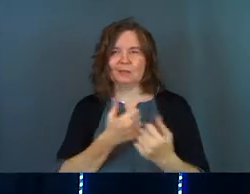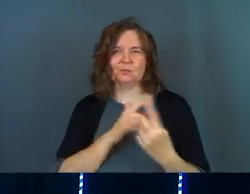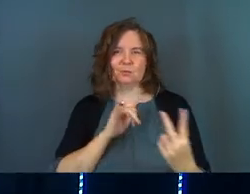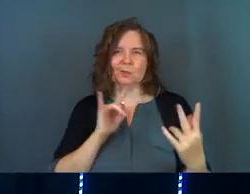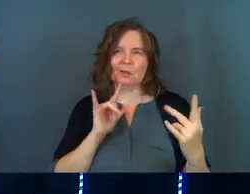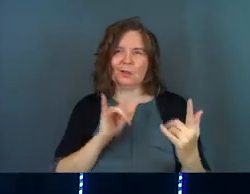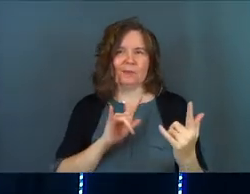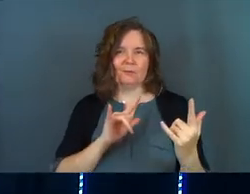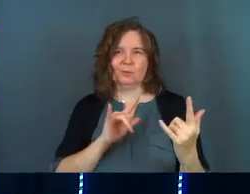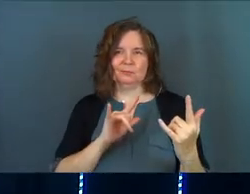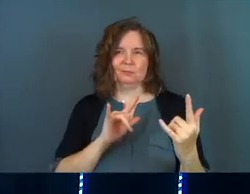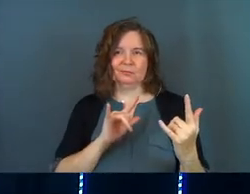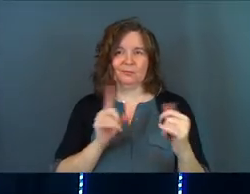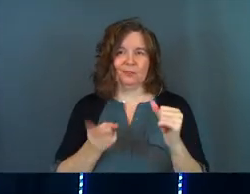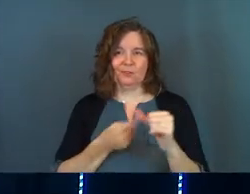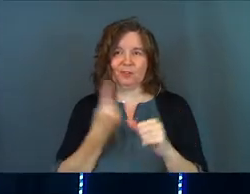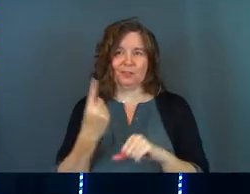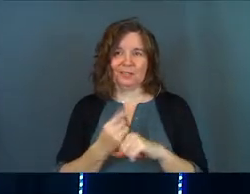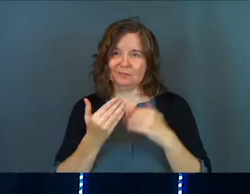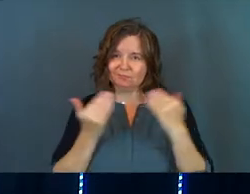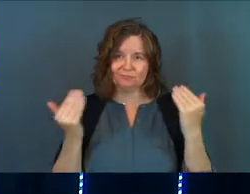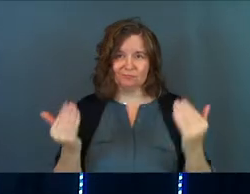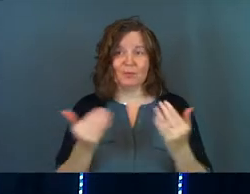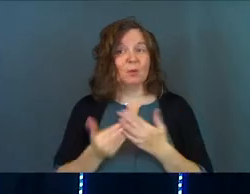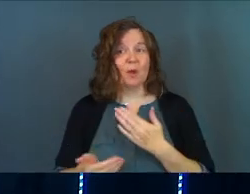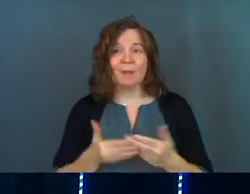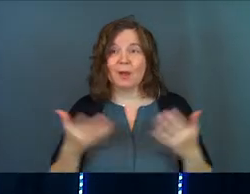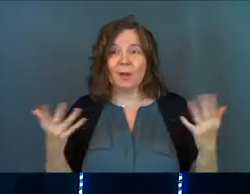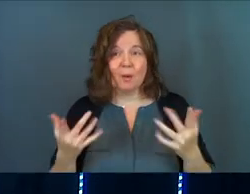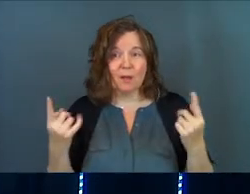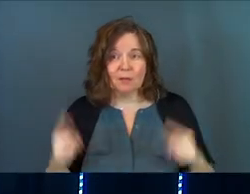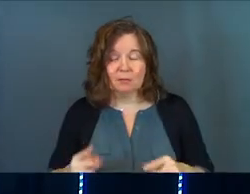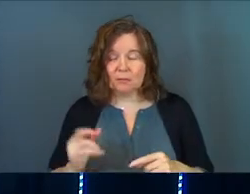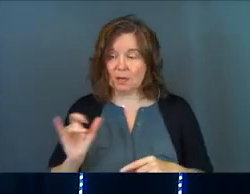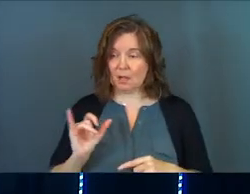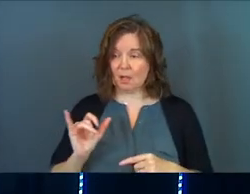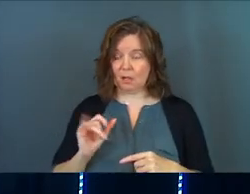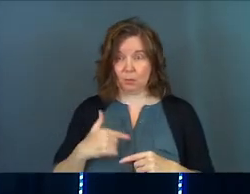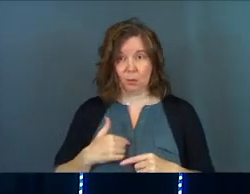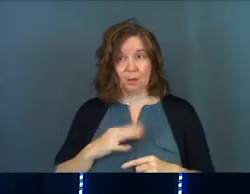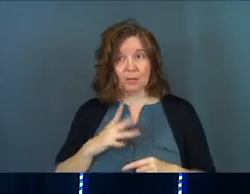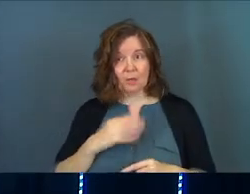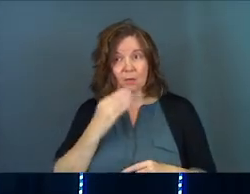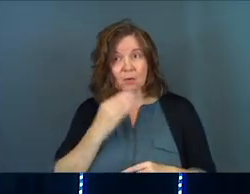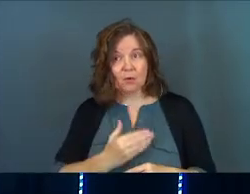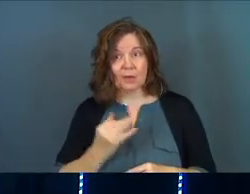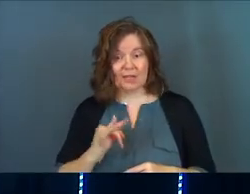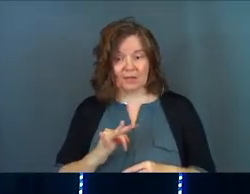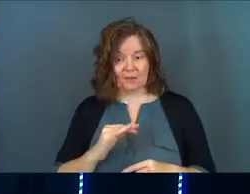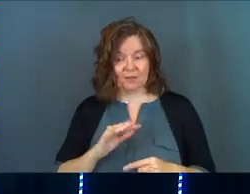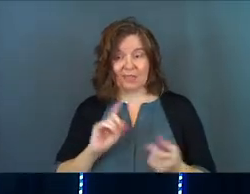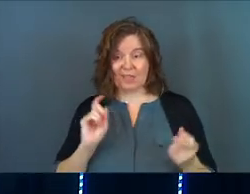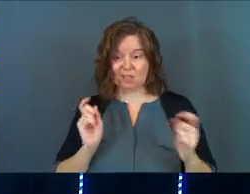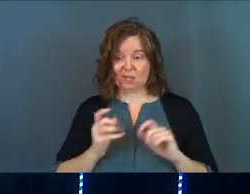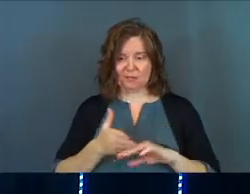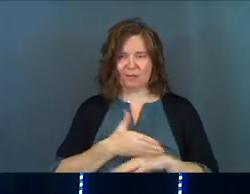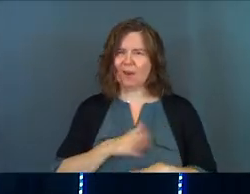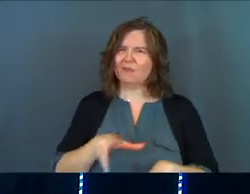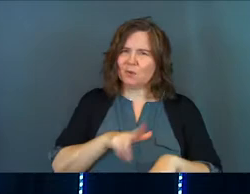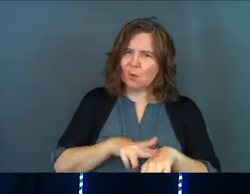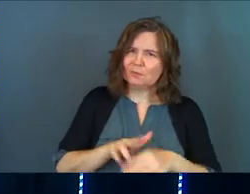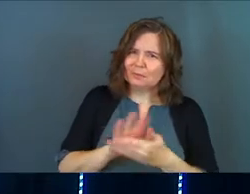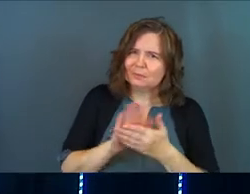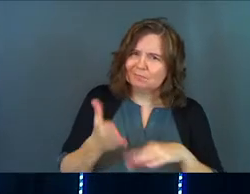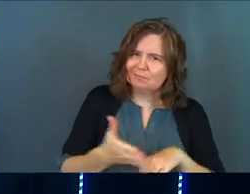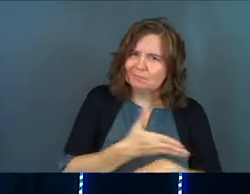love you from day one. No matter what. And it's like, wouldn't it be good if they changed and improved? Of course